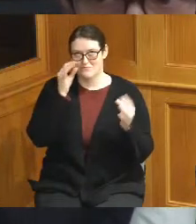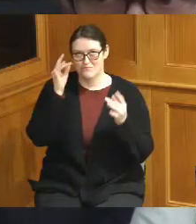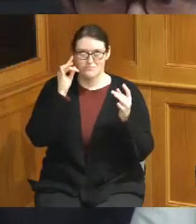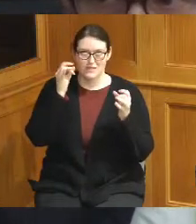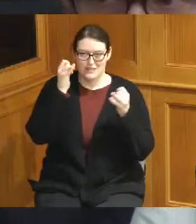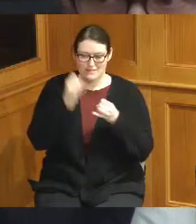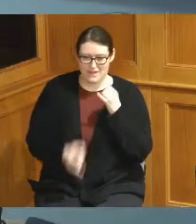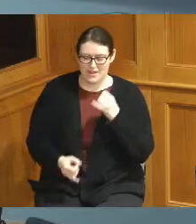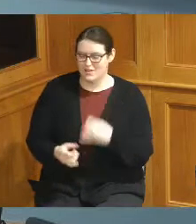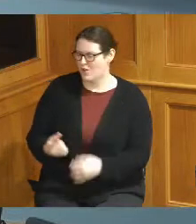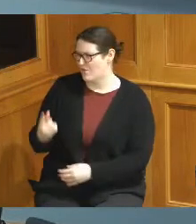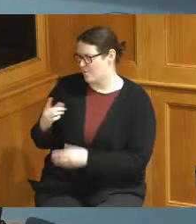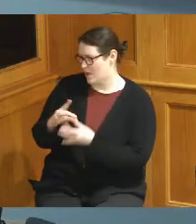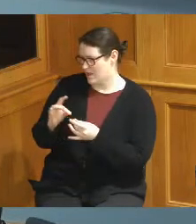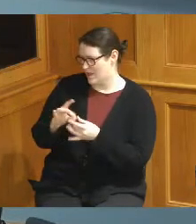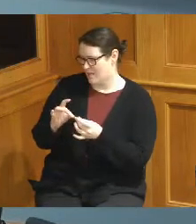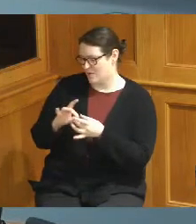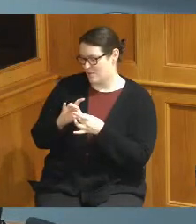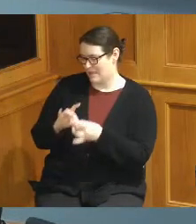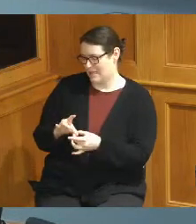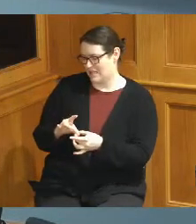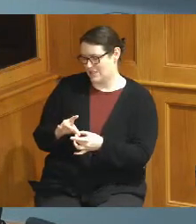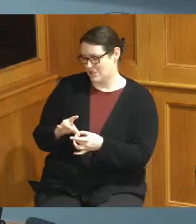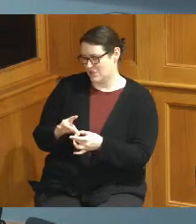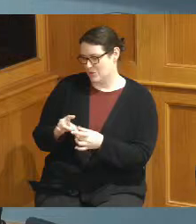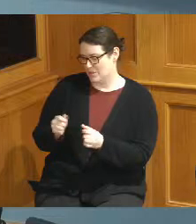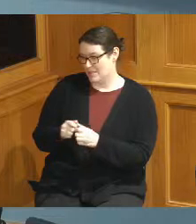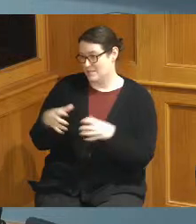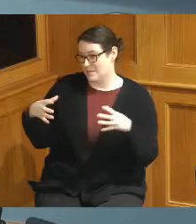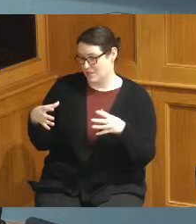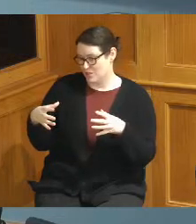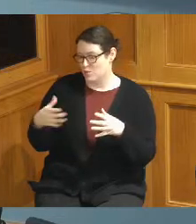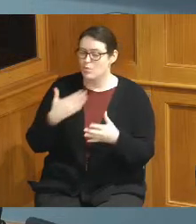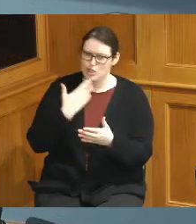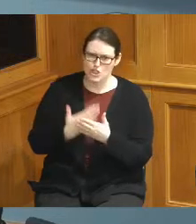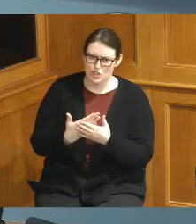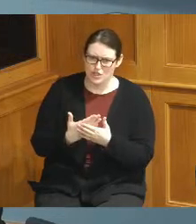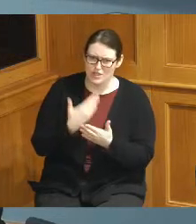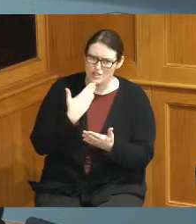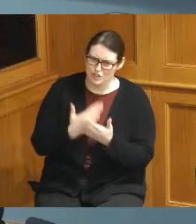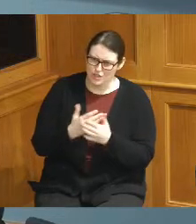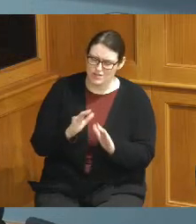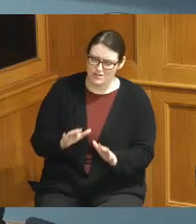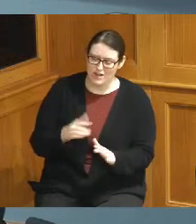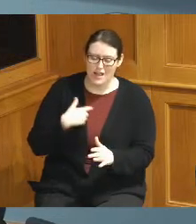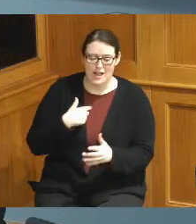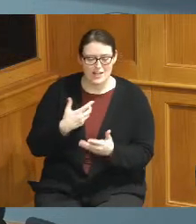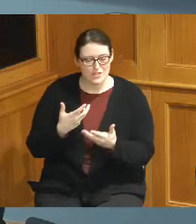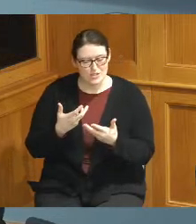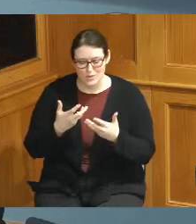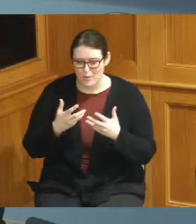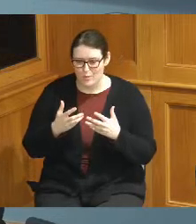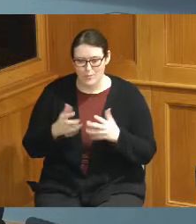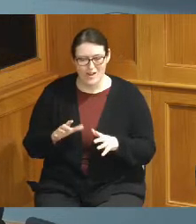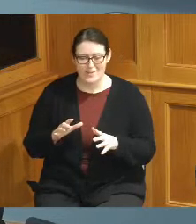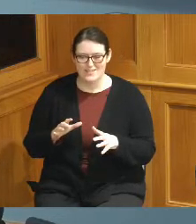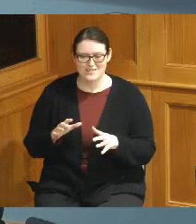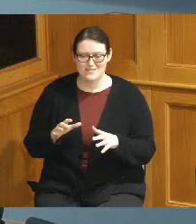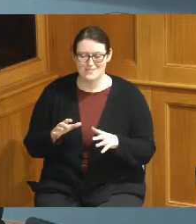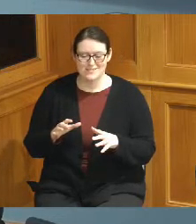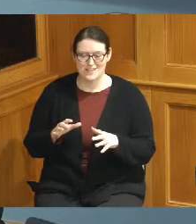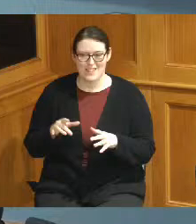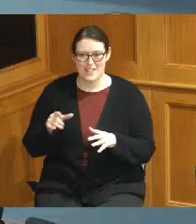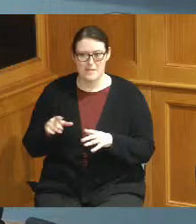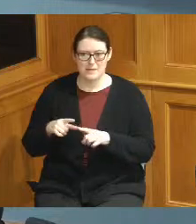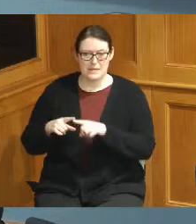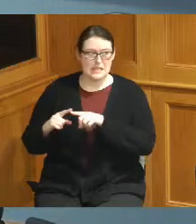I had one comment as it relates to expansion, which is good, but I just don't want those entities to